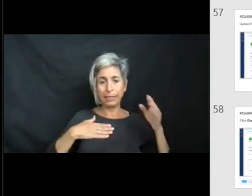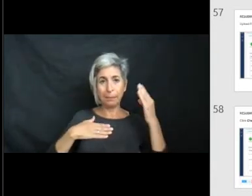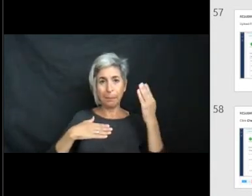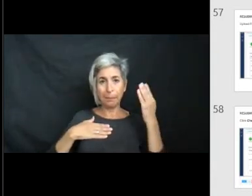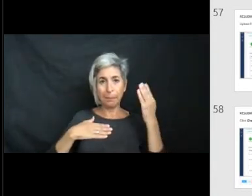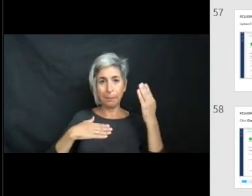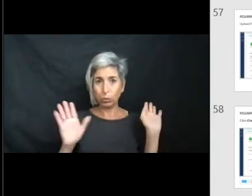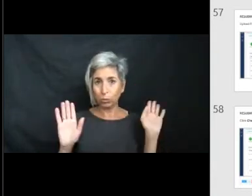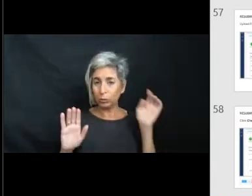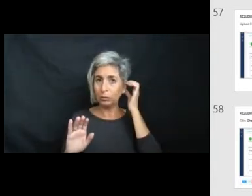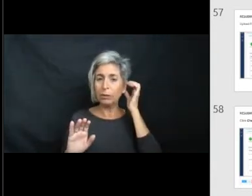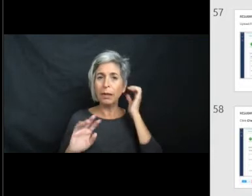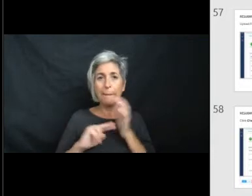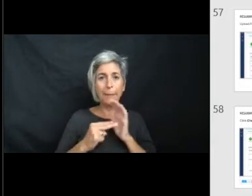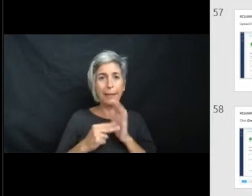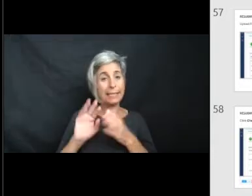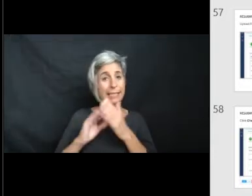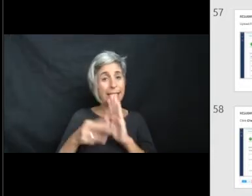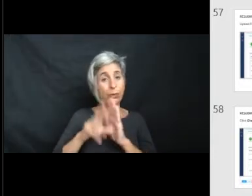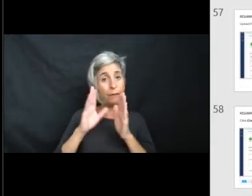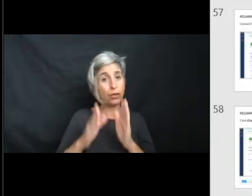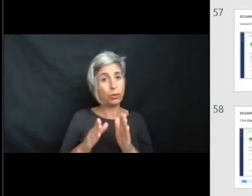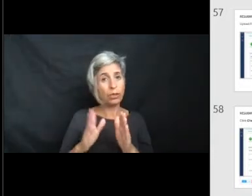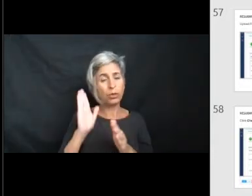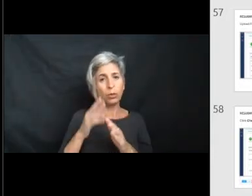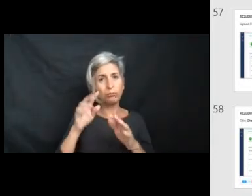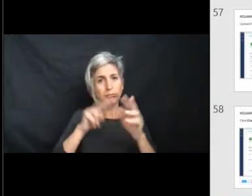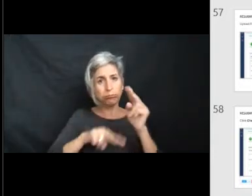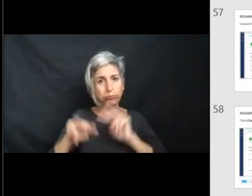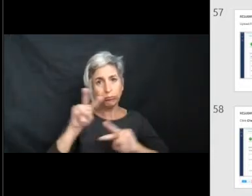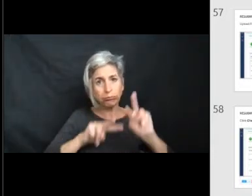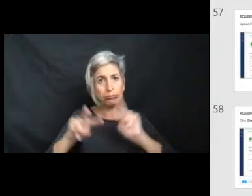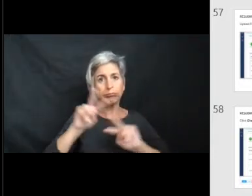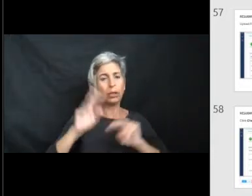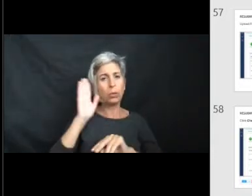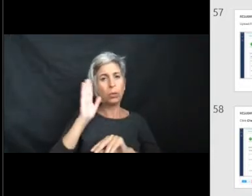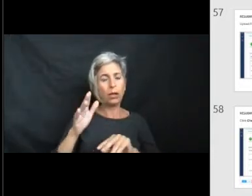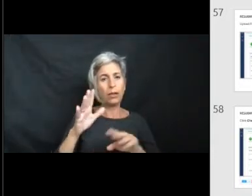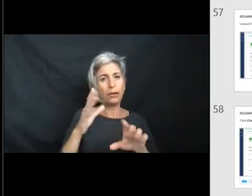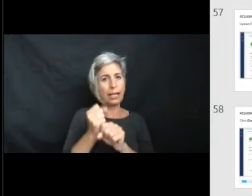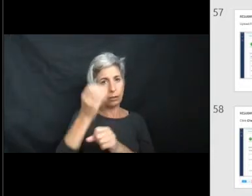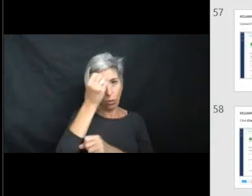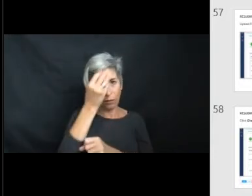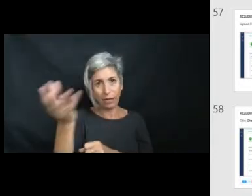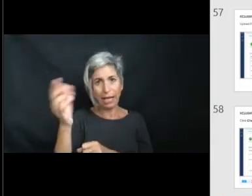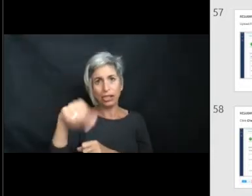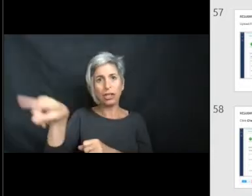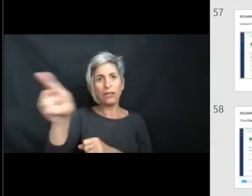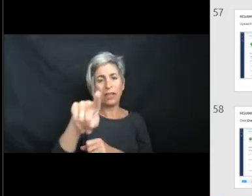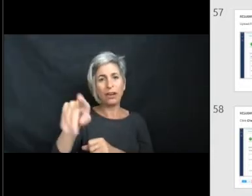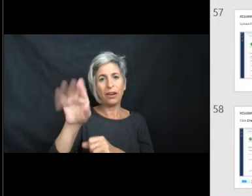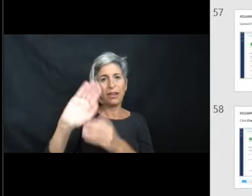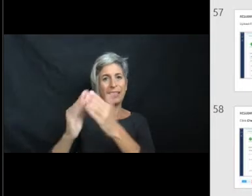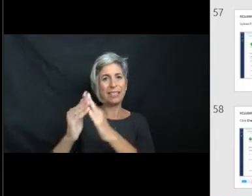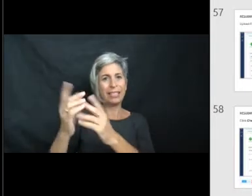me our city reviewers are going to start looking at it because they are receiving notifications and other things on their side.